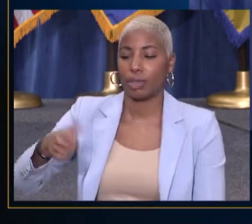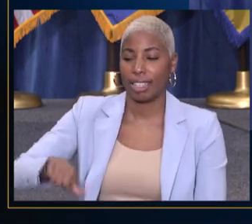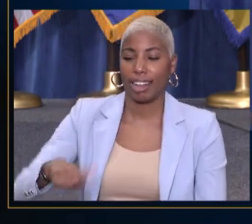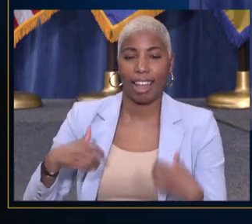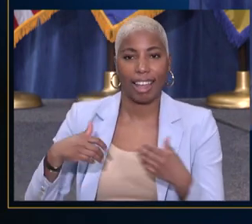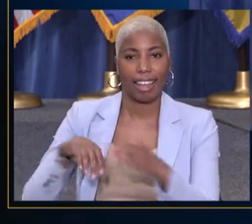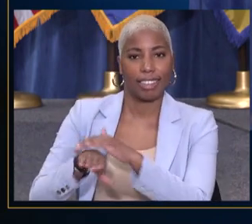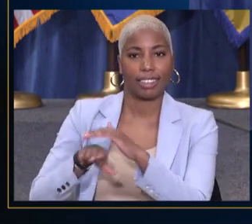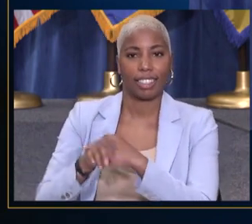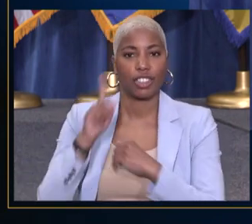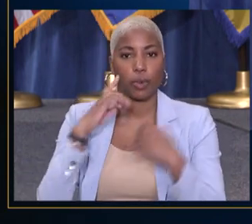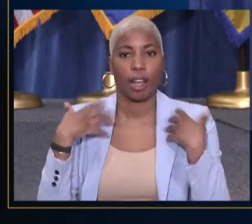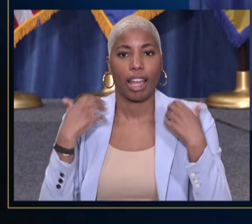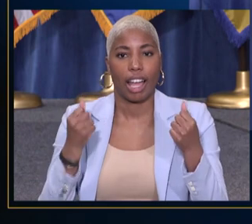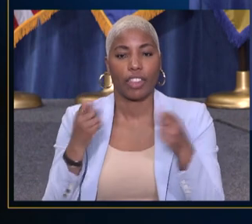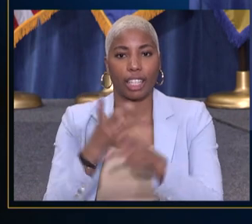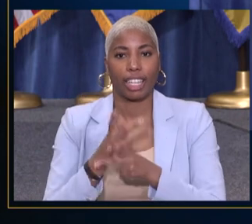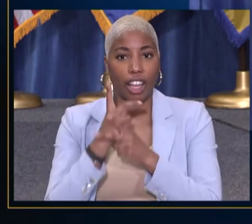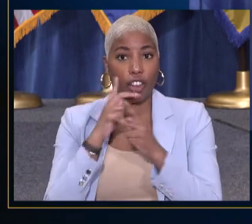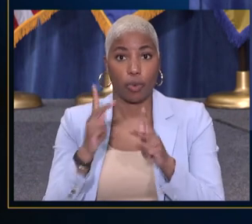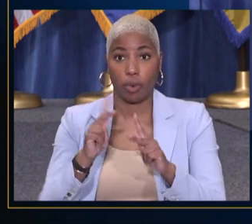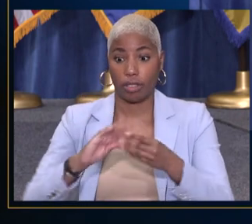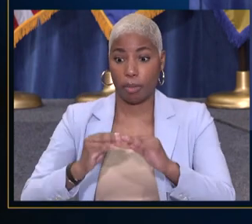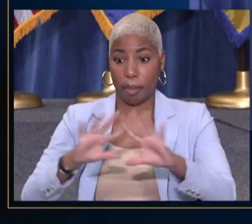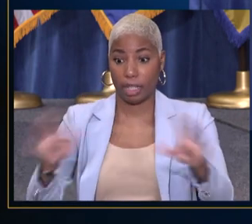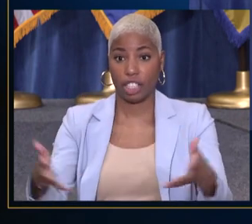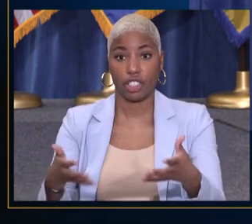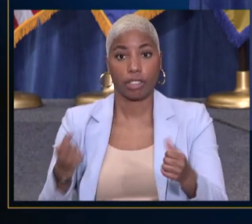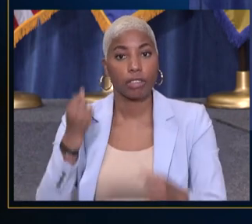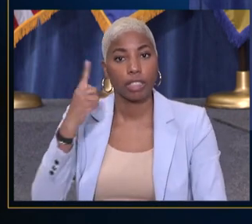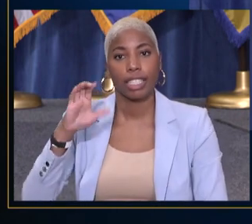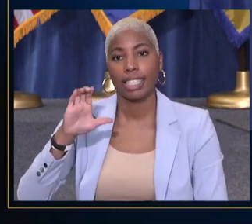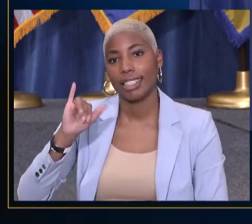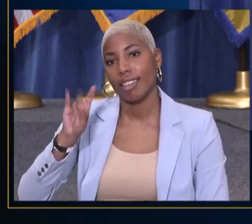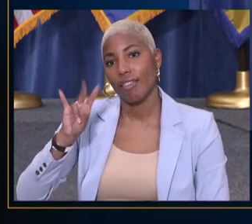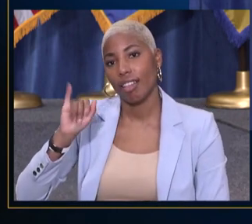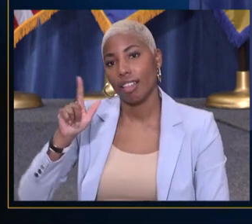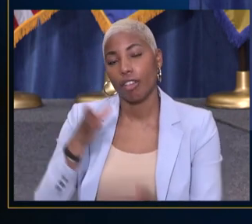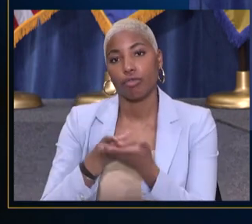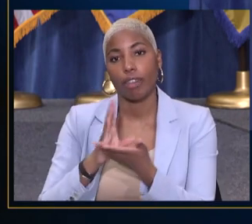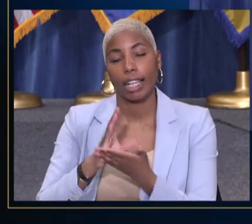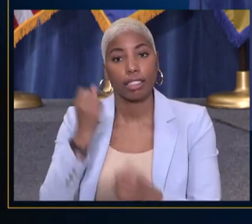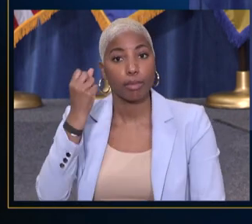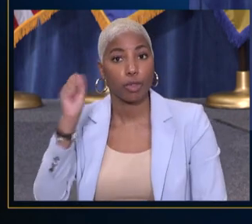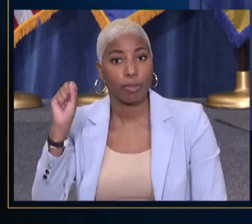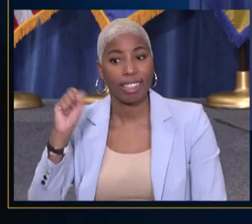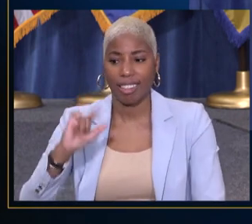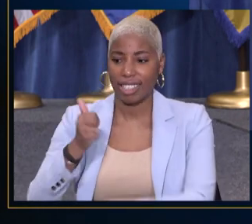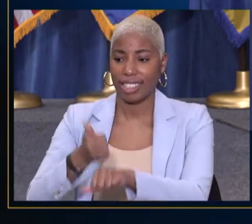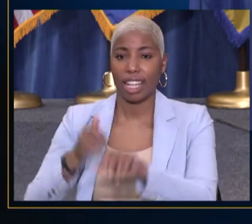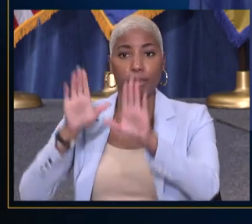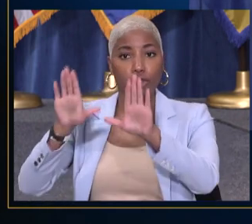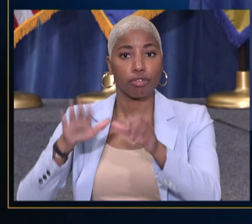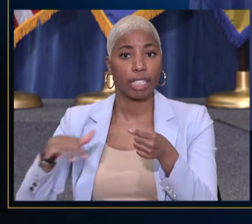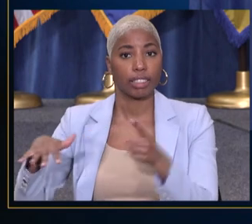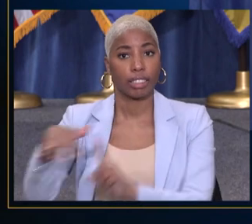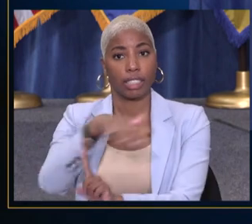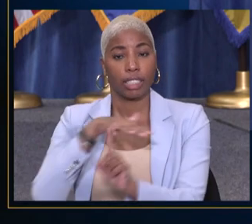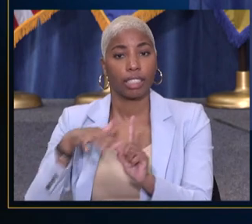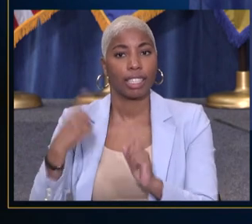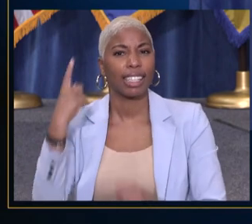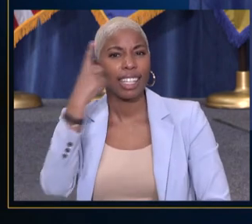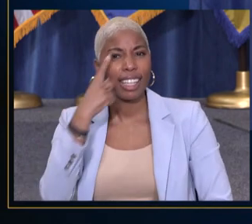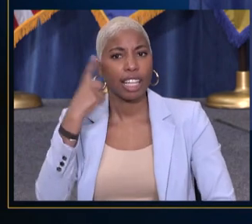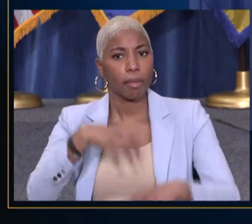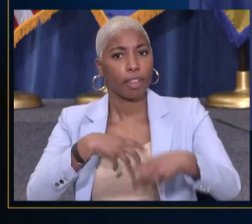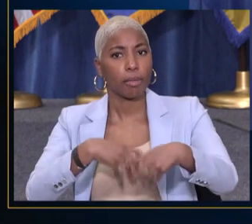care to the greater good. But the civil rights movement created a good space. That we think about the civil rights movement, about a march on Washington, it was way